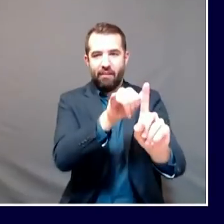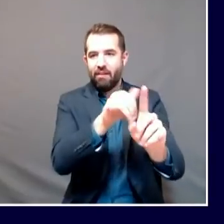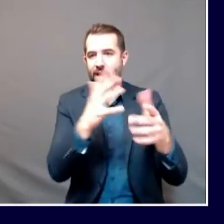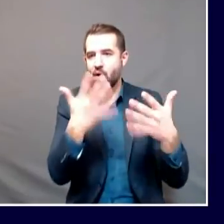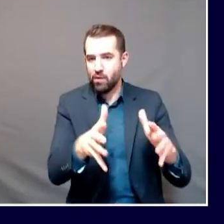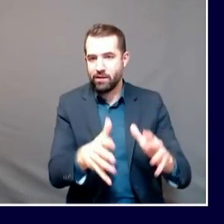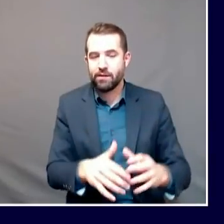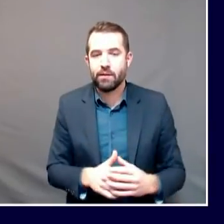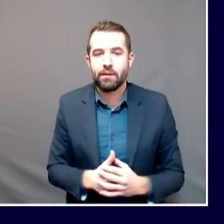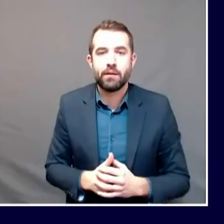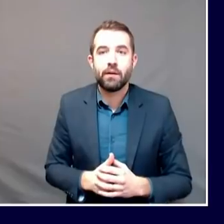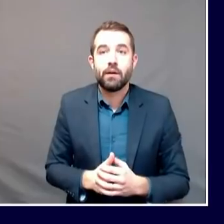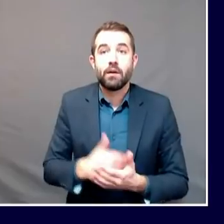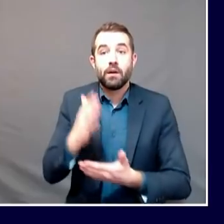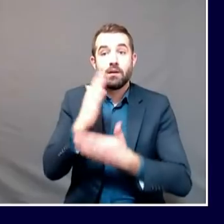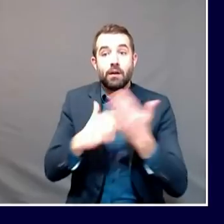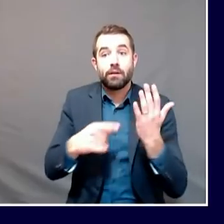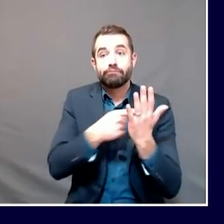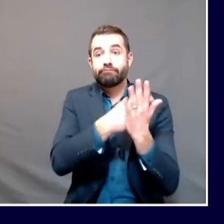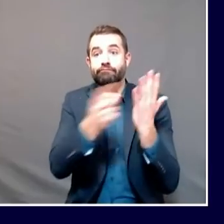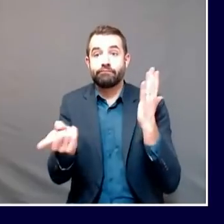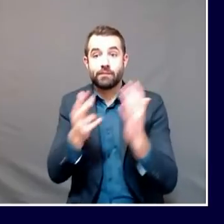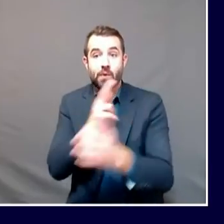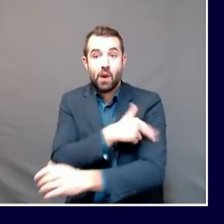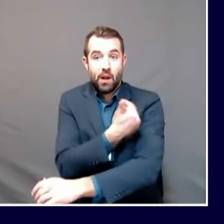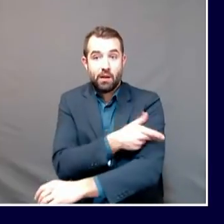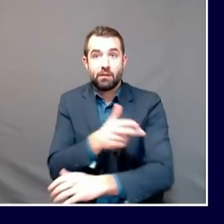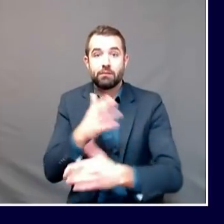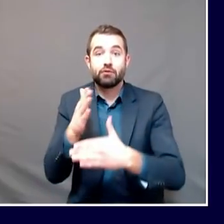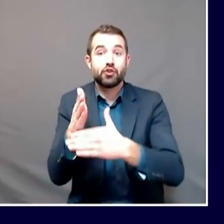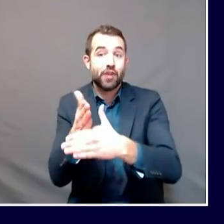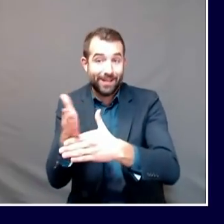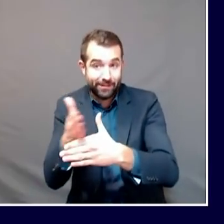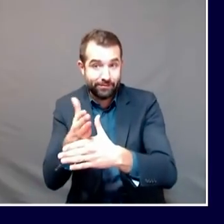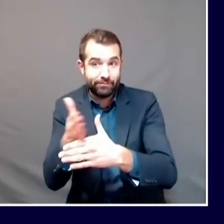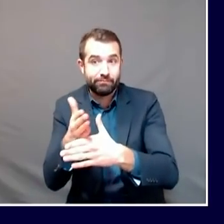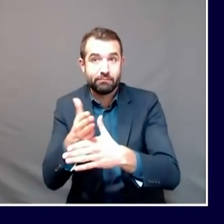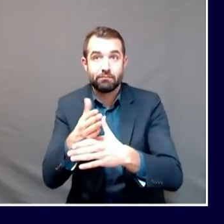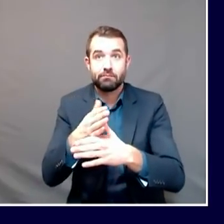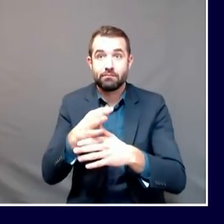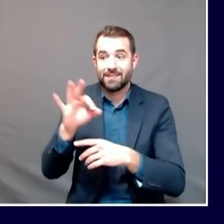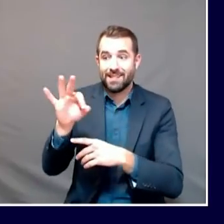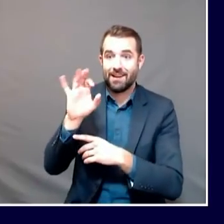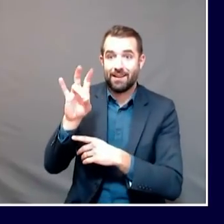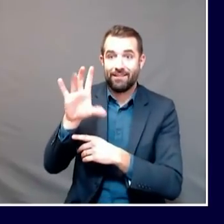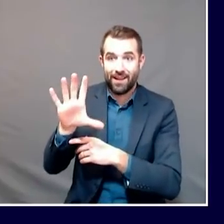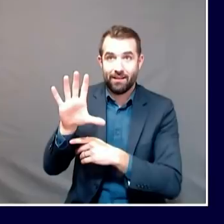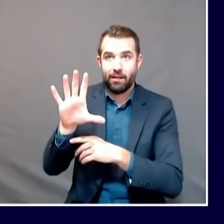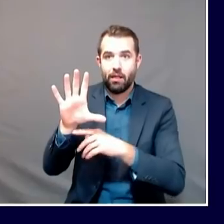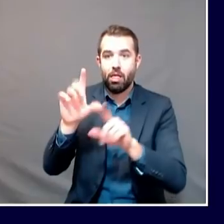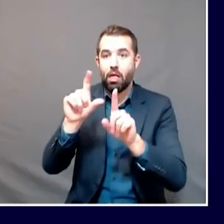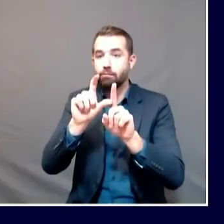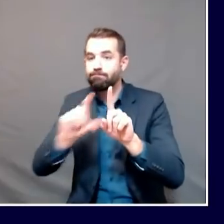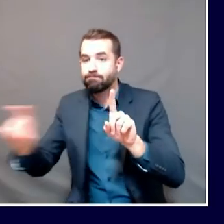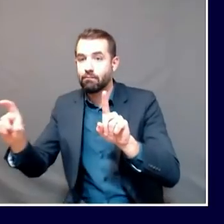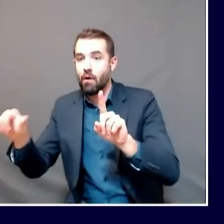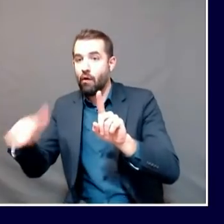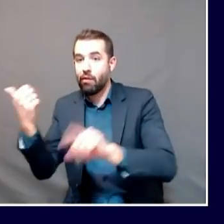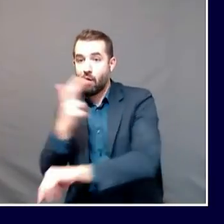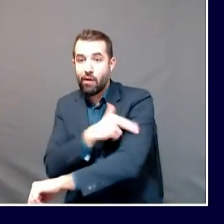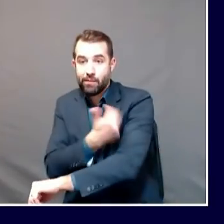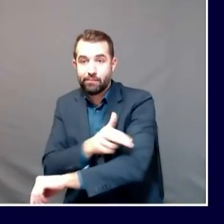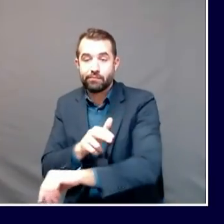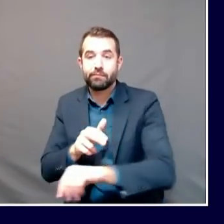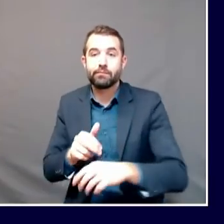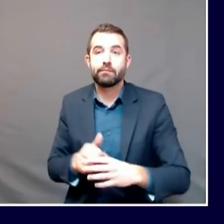one another. And when those transfers happened, they happened with dry ice. But because we had planned so early to have